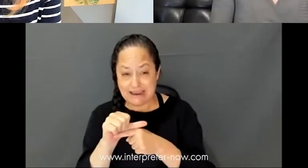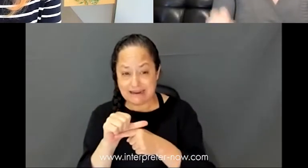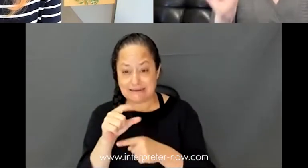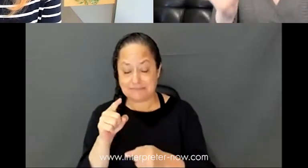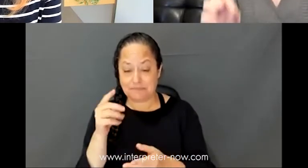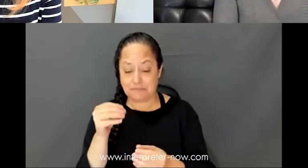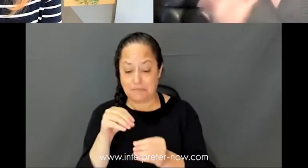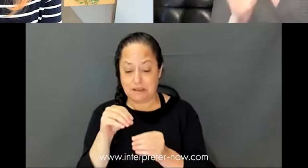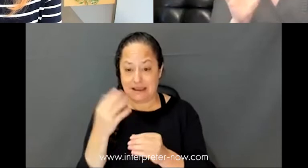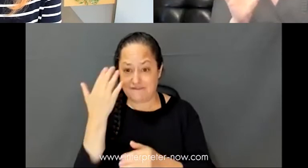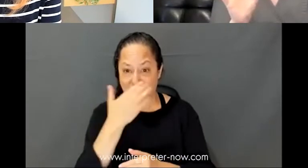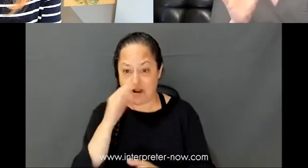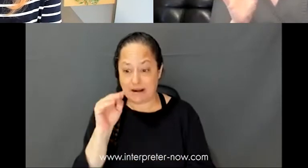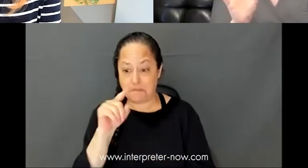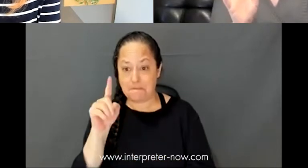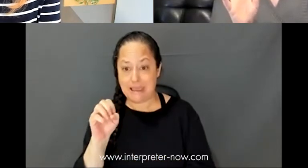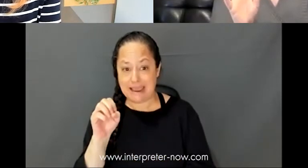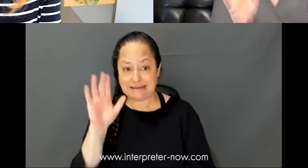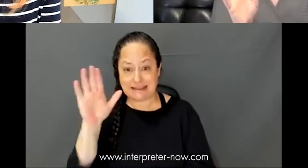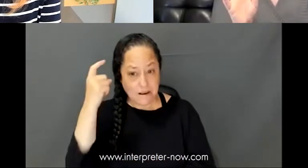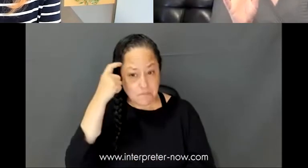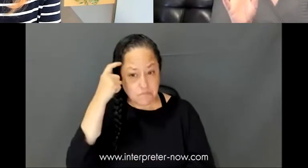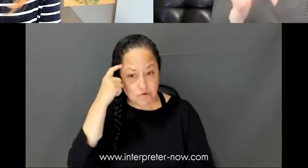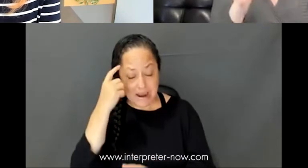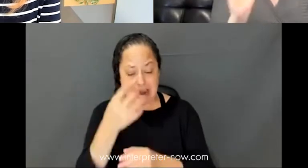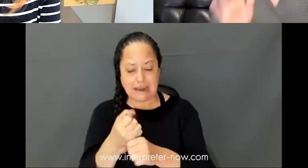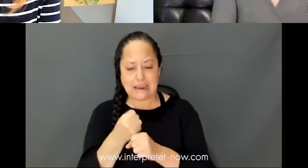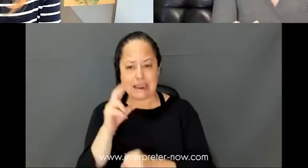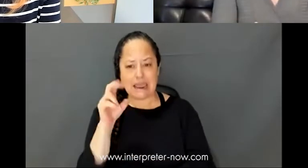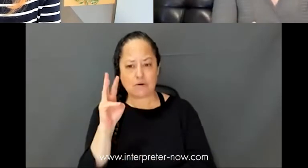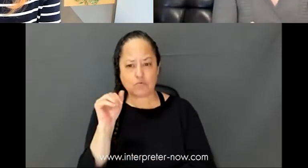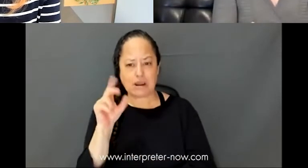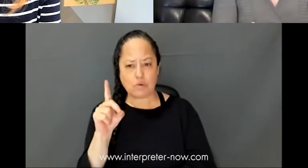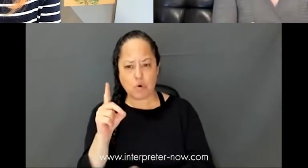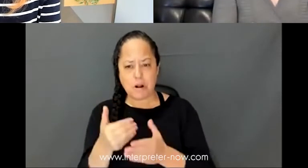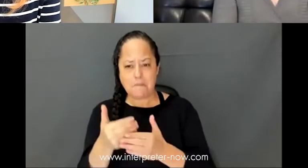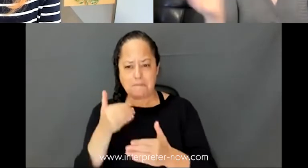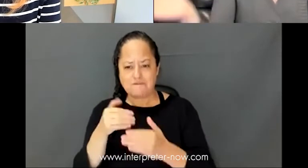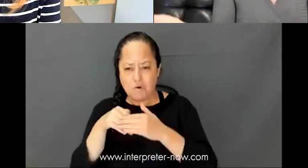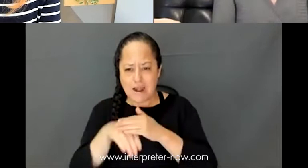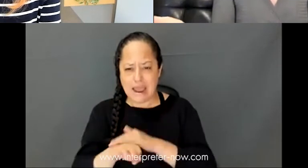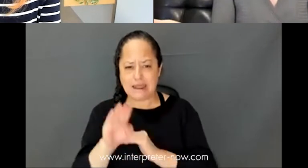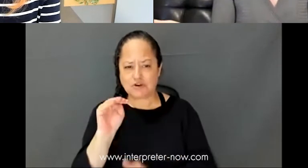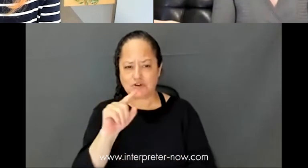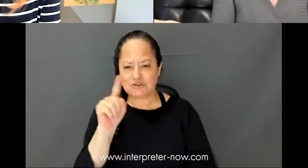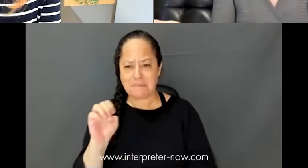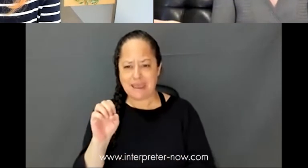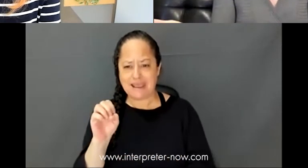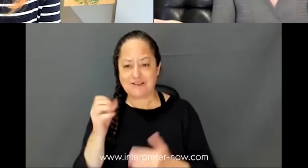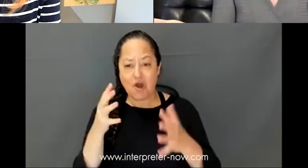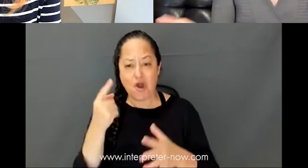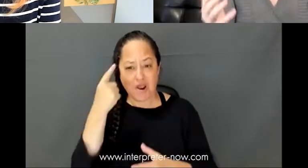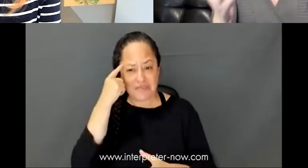front of the maze, in its brain, it gets a little reward before it even enters the maze, because it already thinks it's going to get the